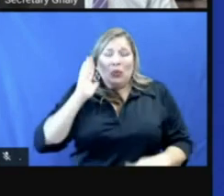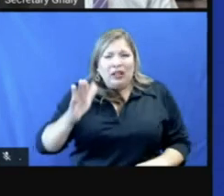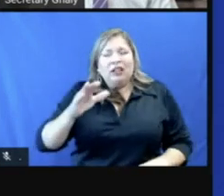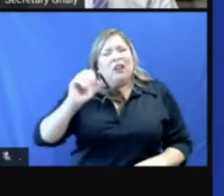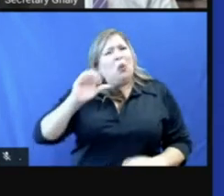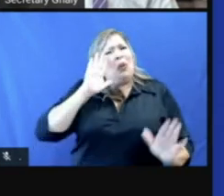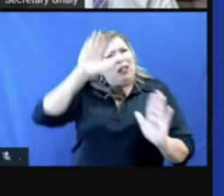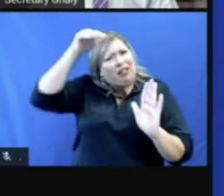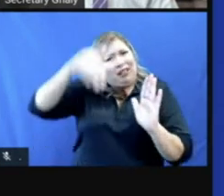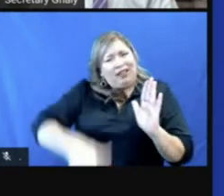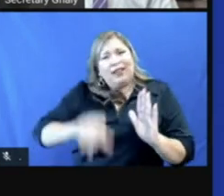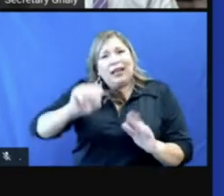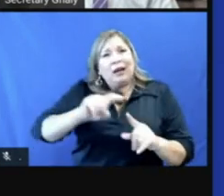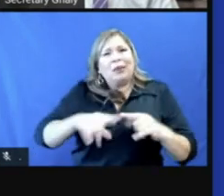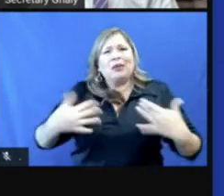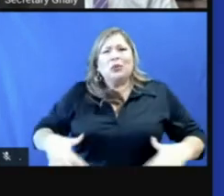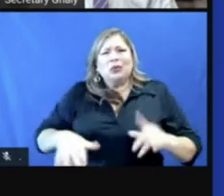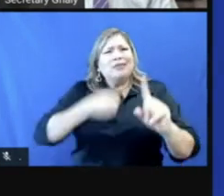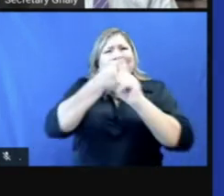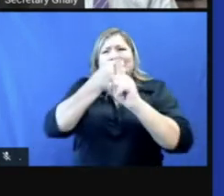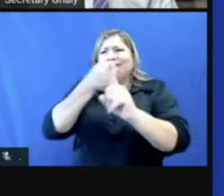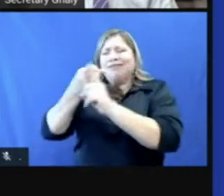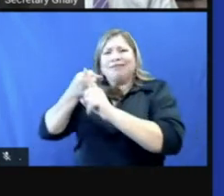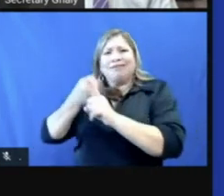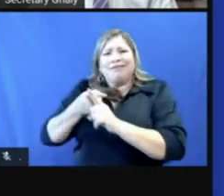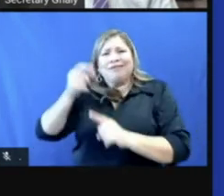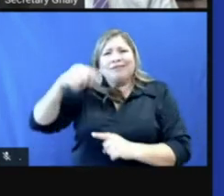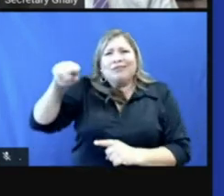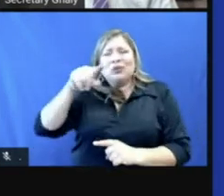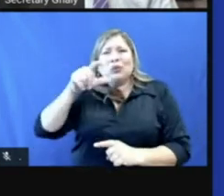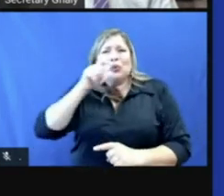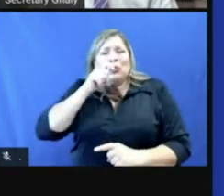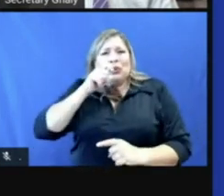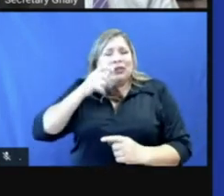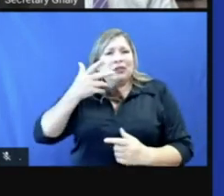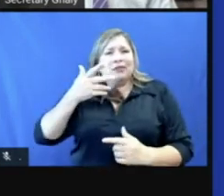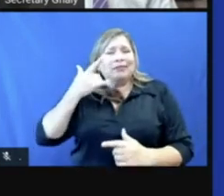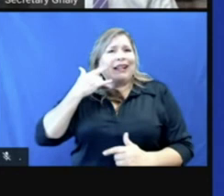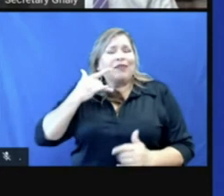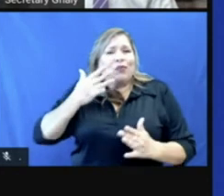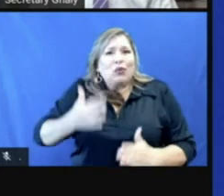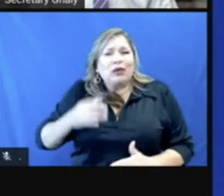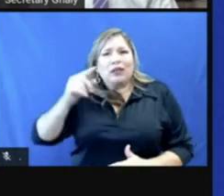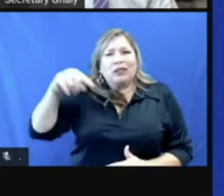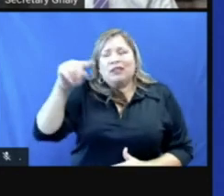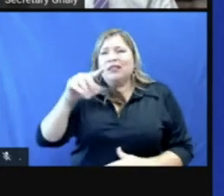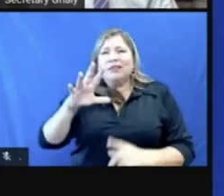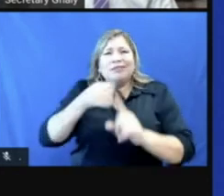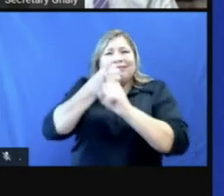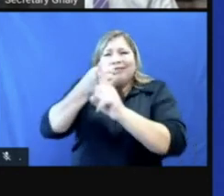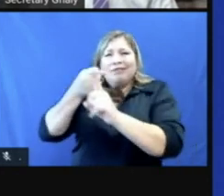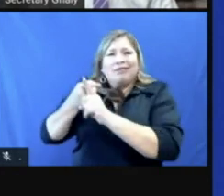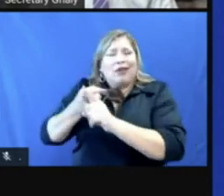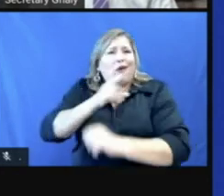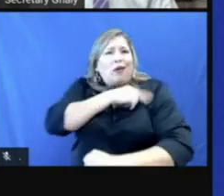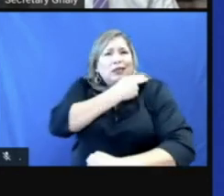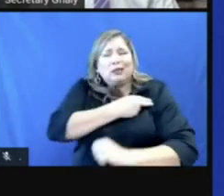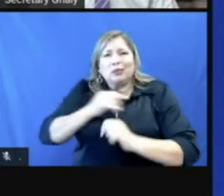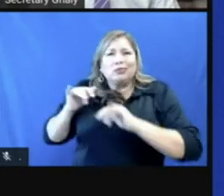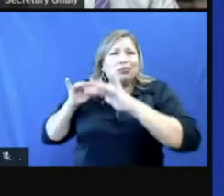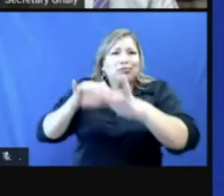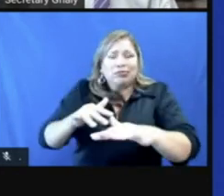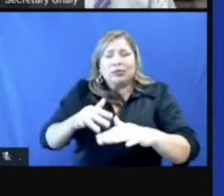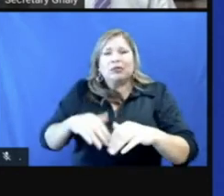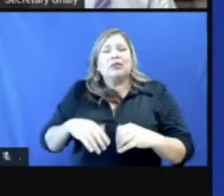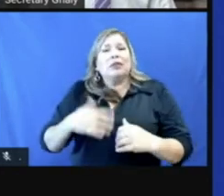of Californians, that without interventions, we see high case rates, high impact on our hospitals, but with